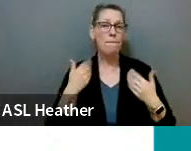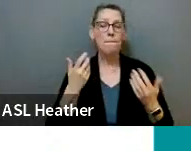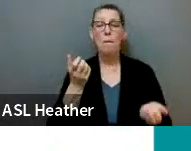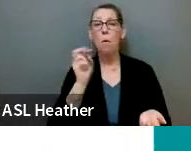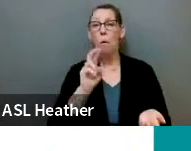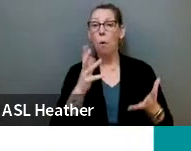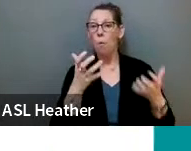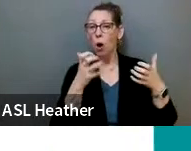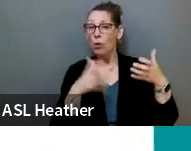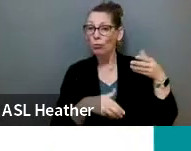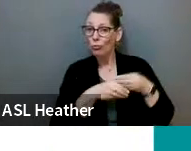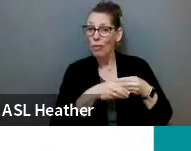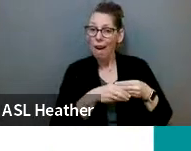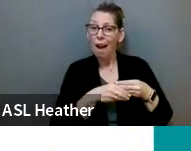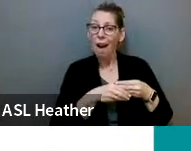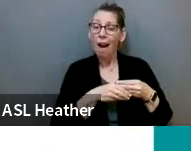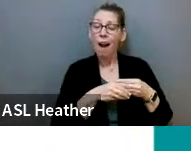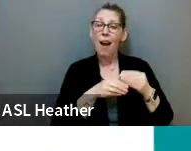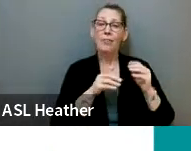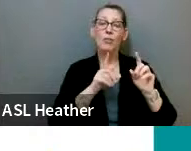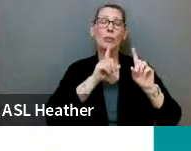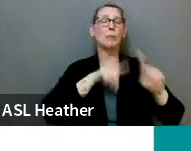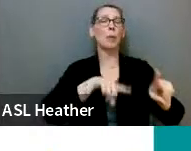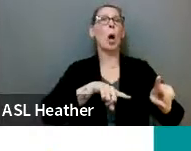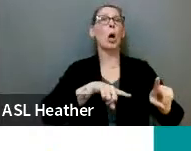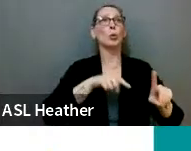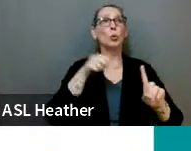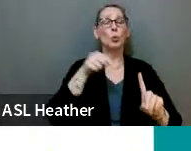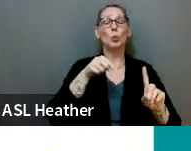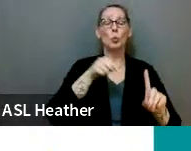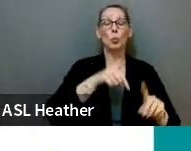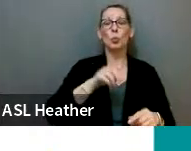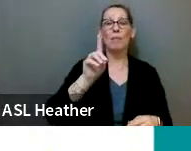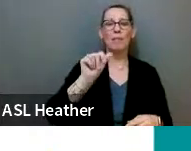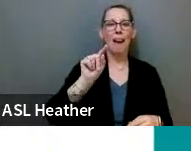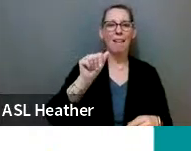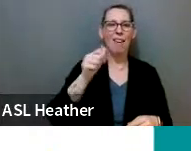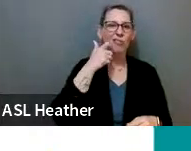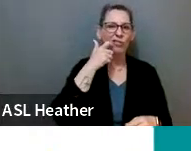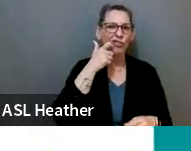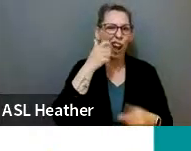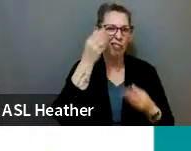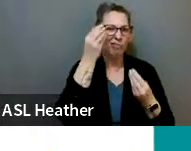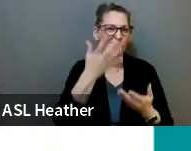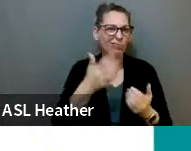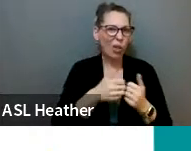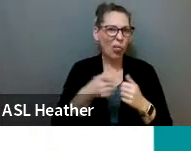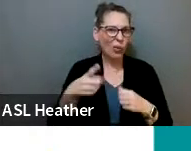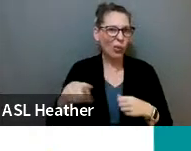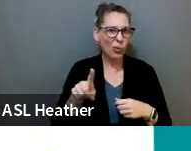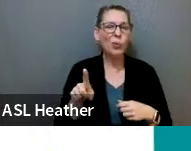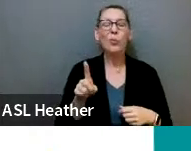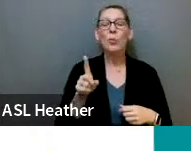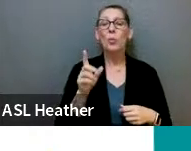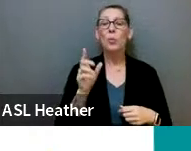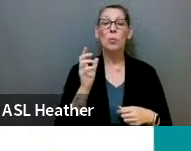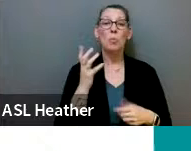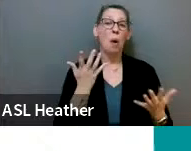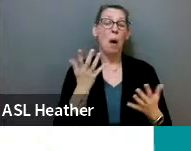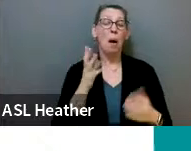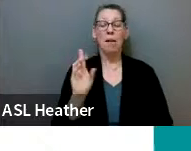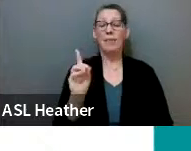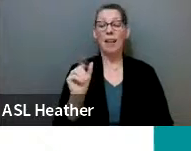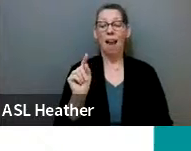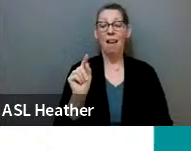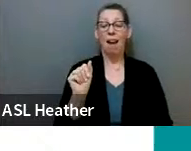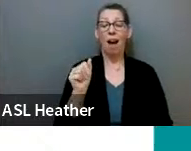to add in response to the data I just shared with you? What are maybe some data points